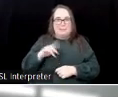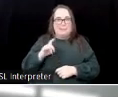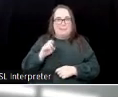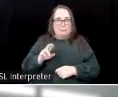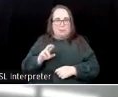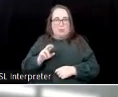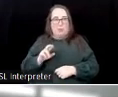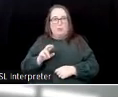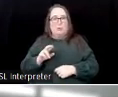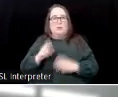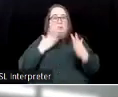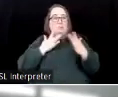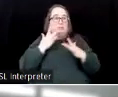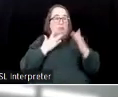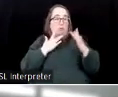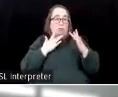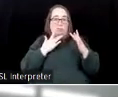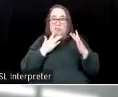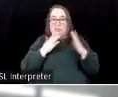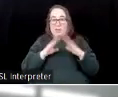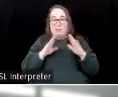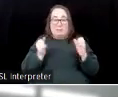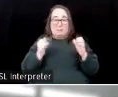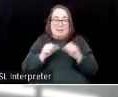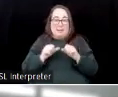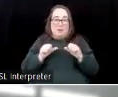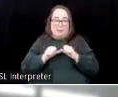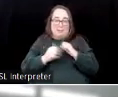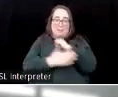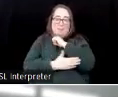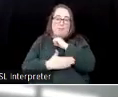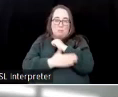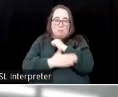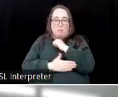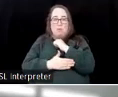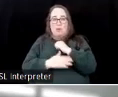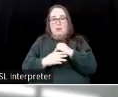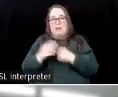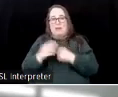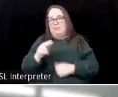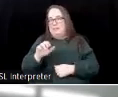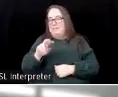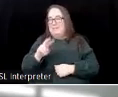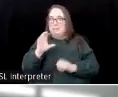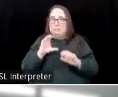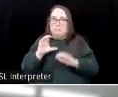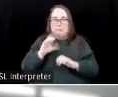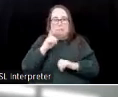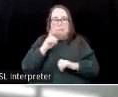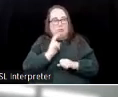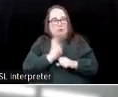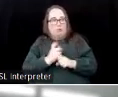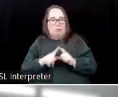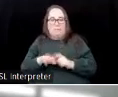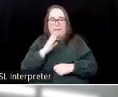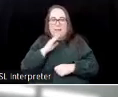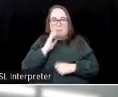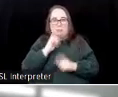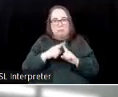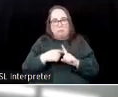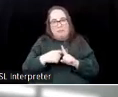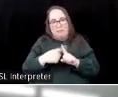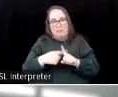Given the shortage of housing in many areas of the country, voucher holders have faced a more challenging landscape in recent years. In response to this